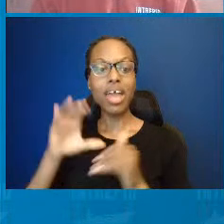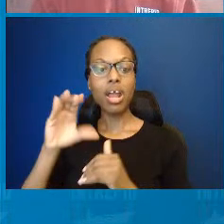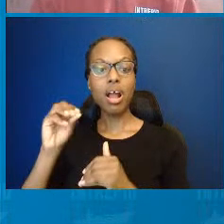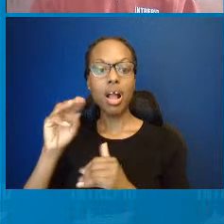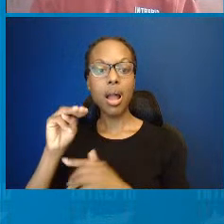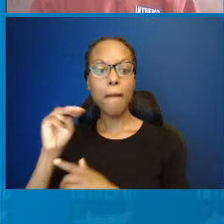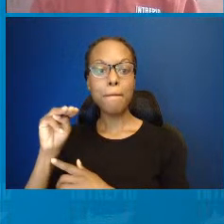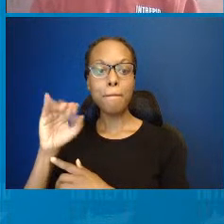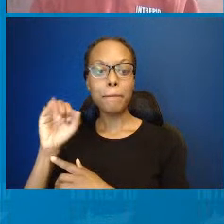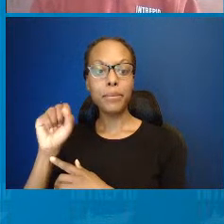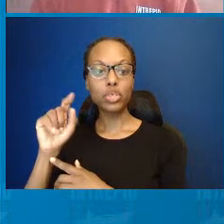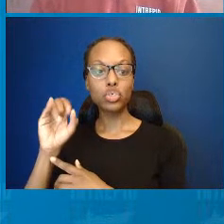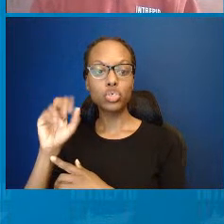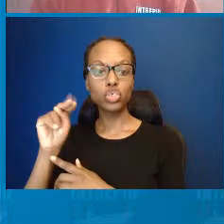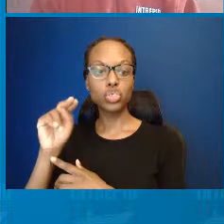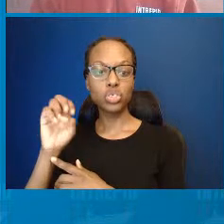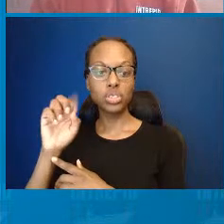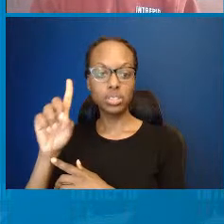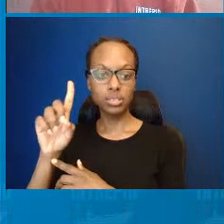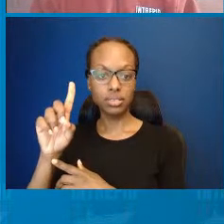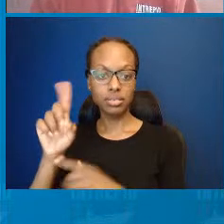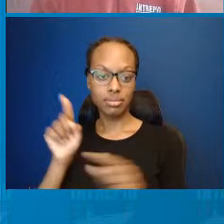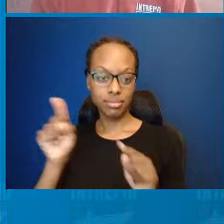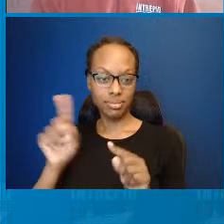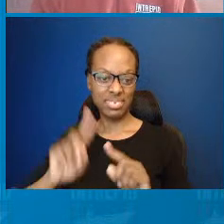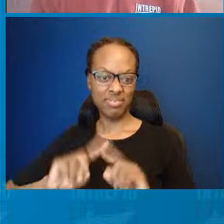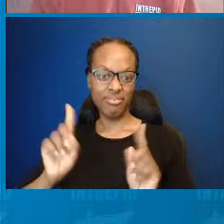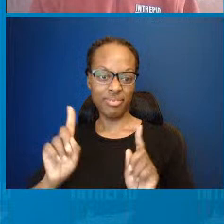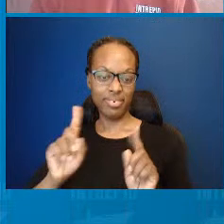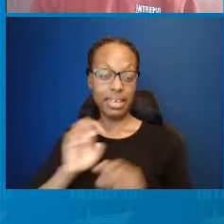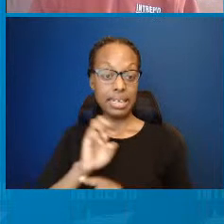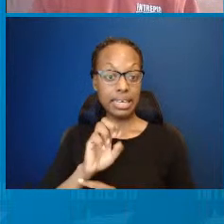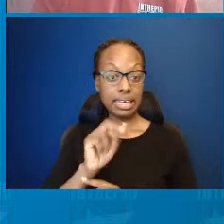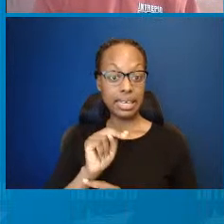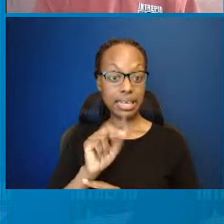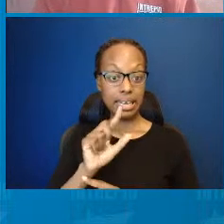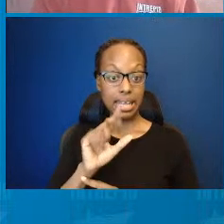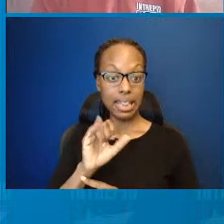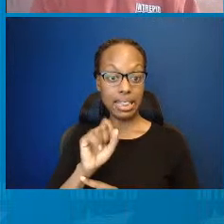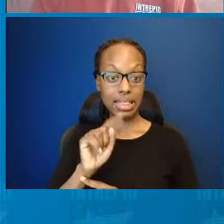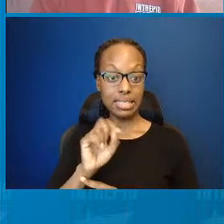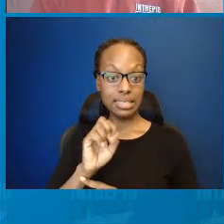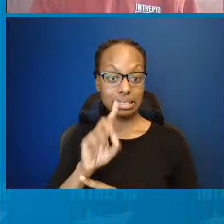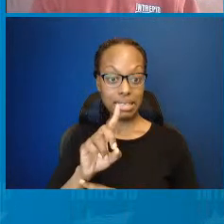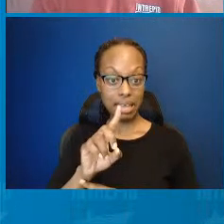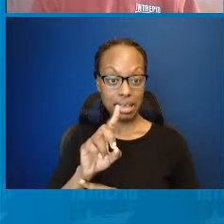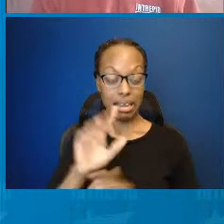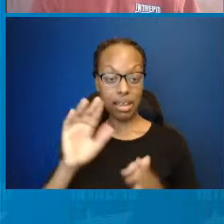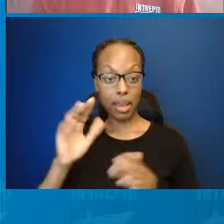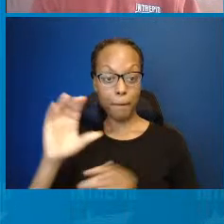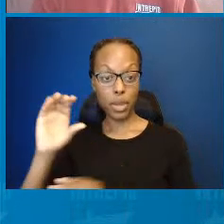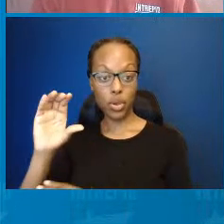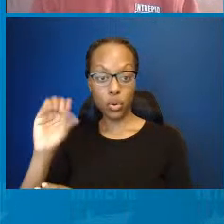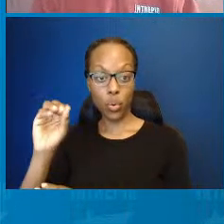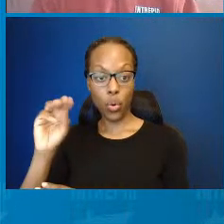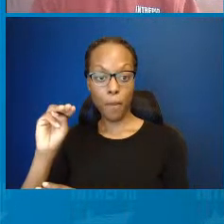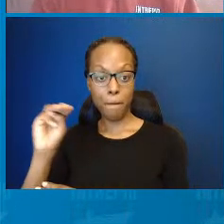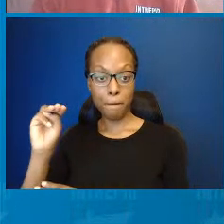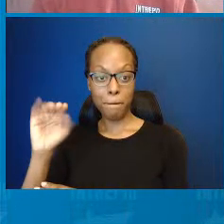So commissioned rank offered you a lot more luxury,